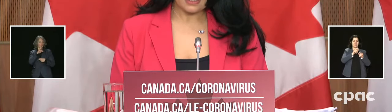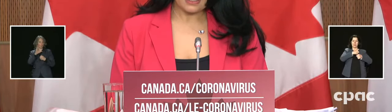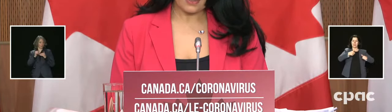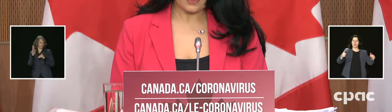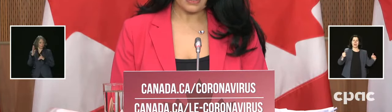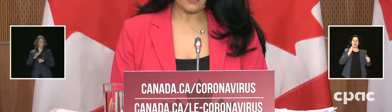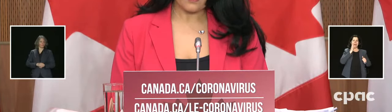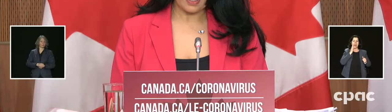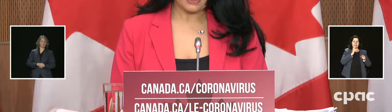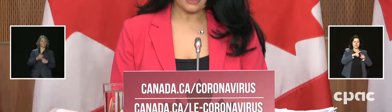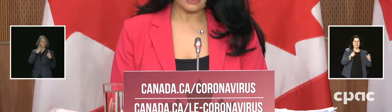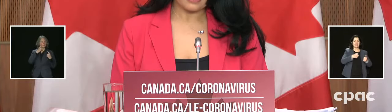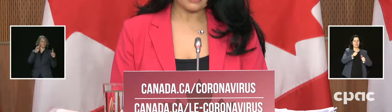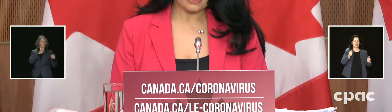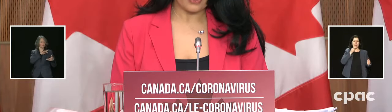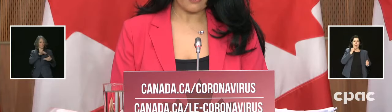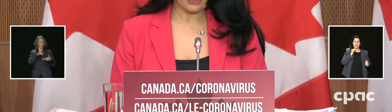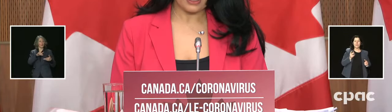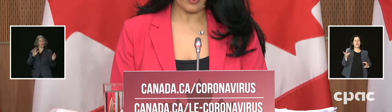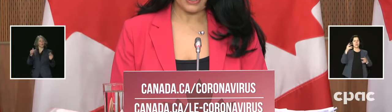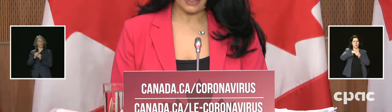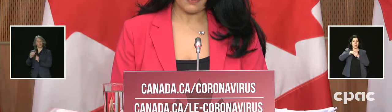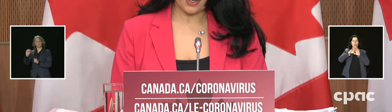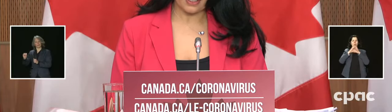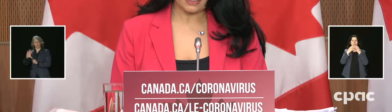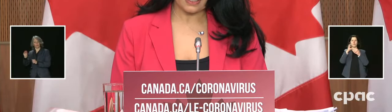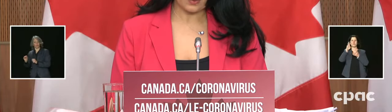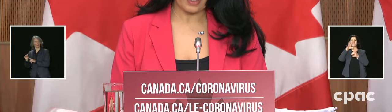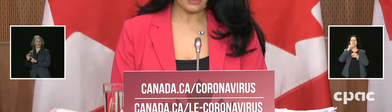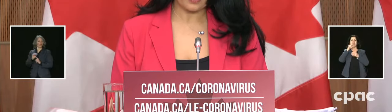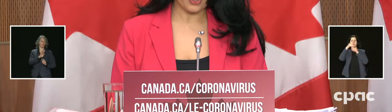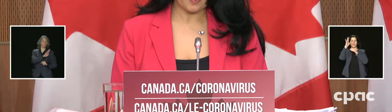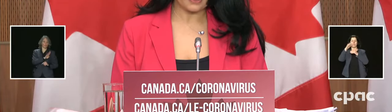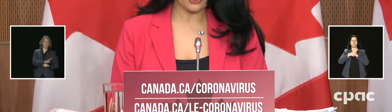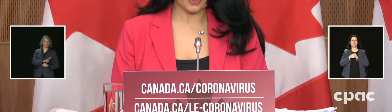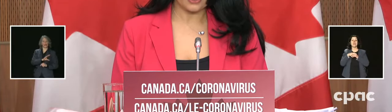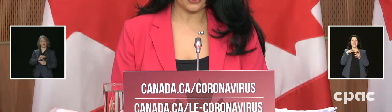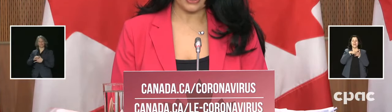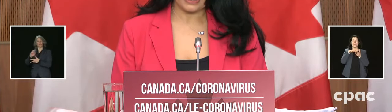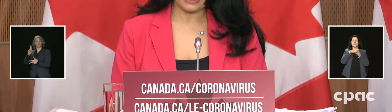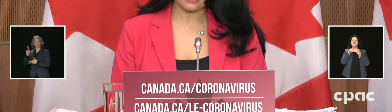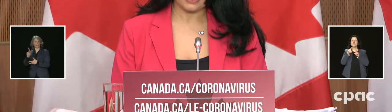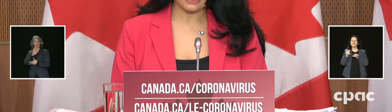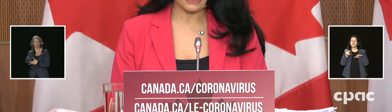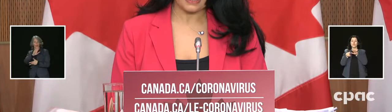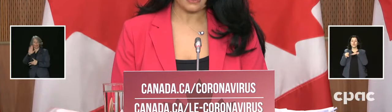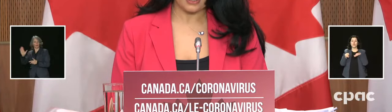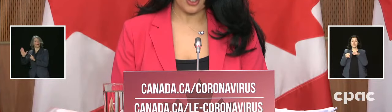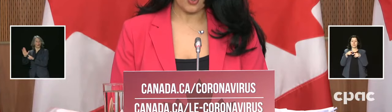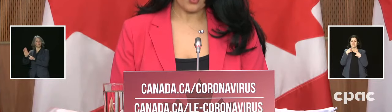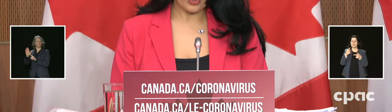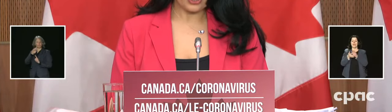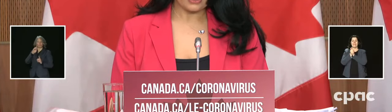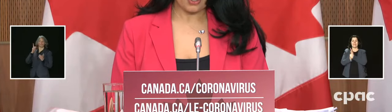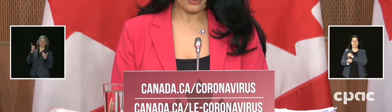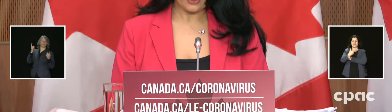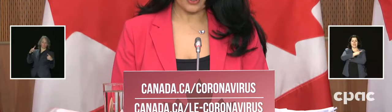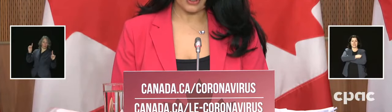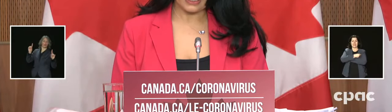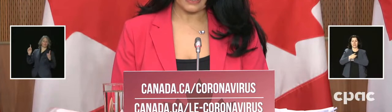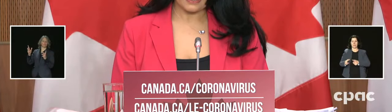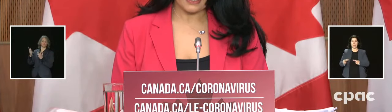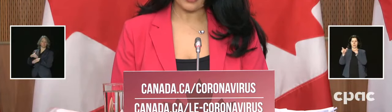Studies assessed the efficacy of the vaccine against the South African and the Brazilian variants, as well as the predominant strains circulating in the United States, which is